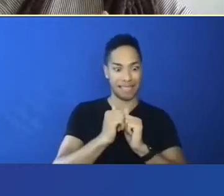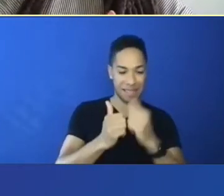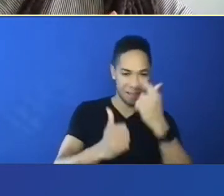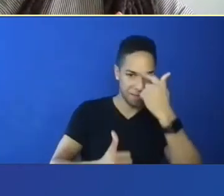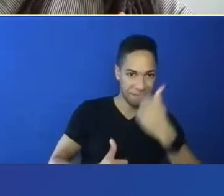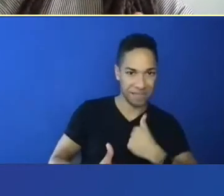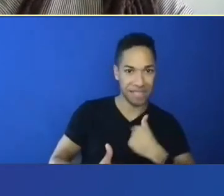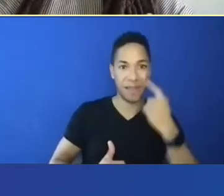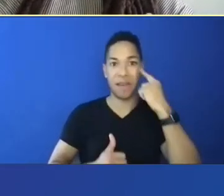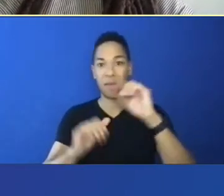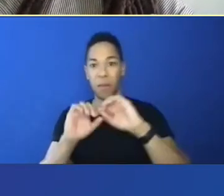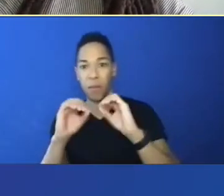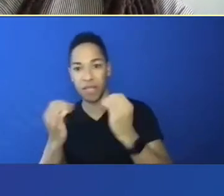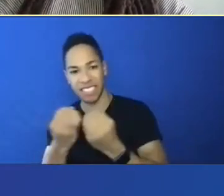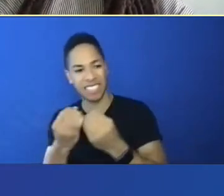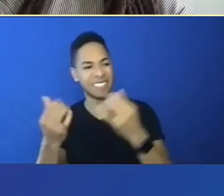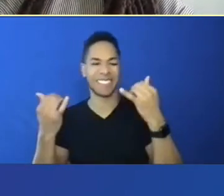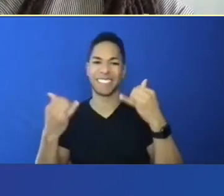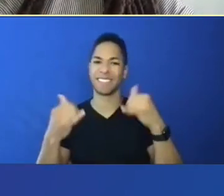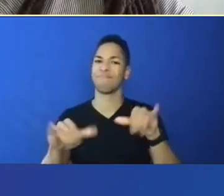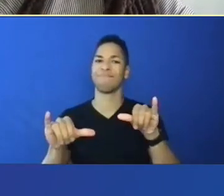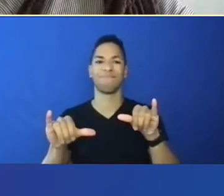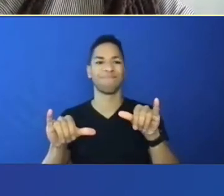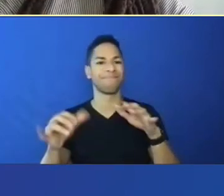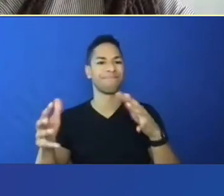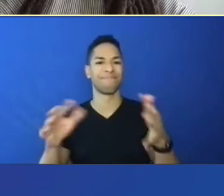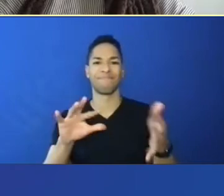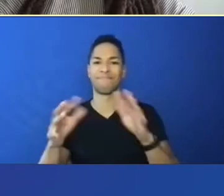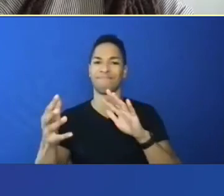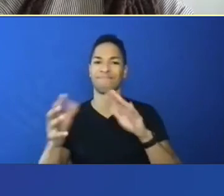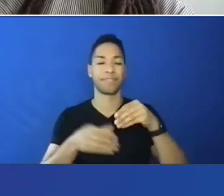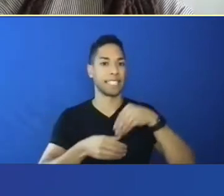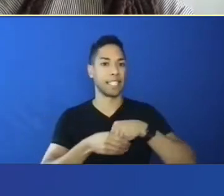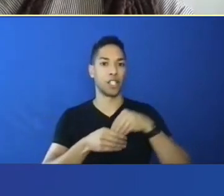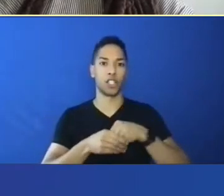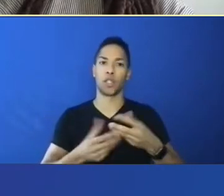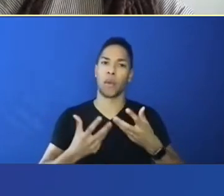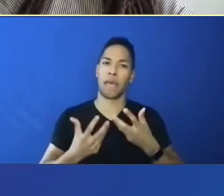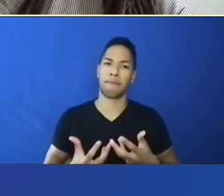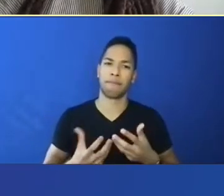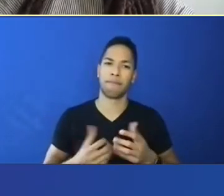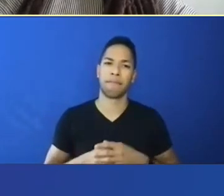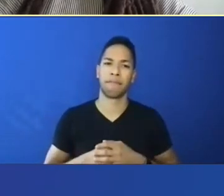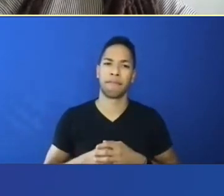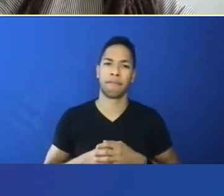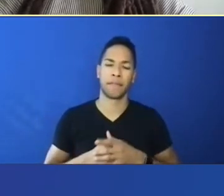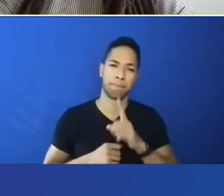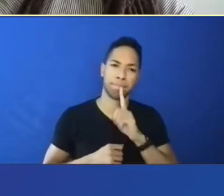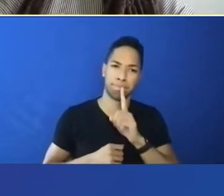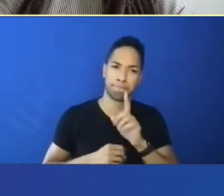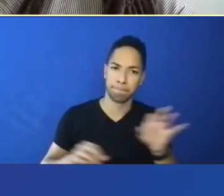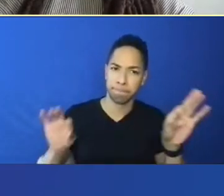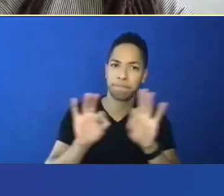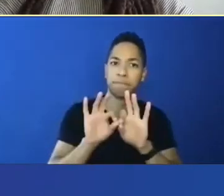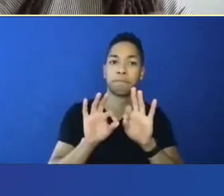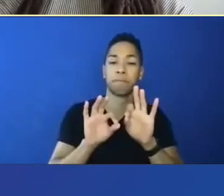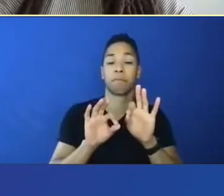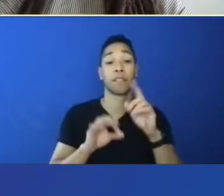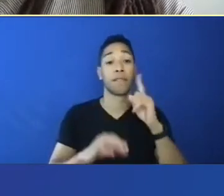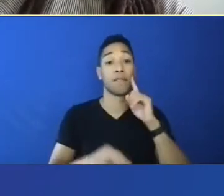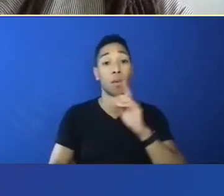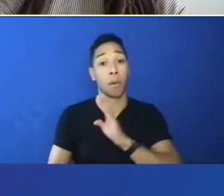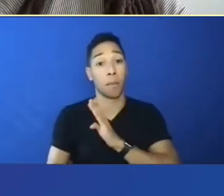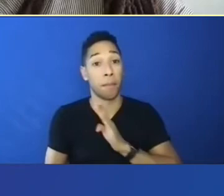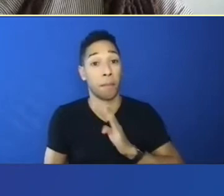for the organization, it was really kind of weighing on me internally. And so I think it's really important for boards and